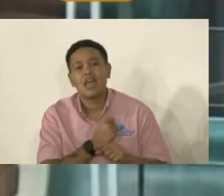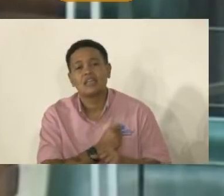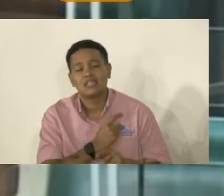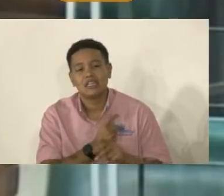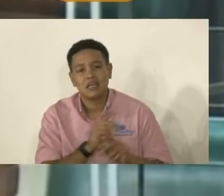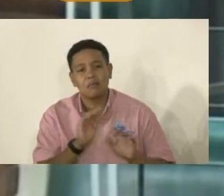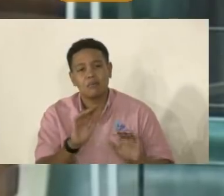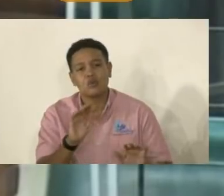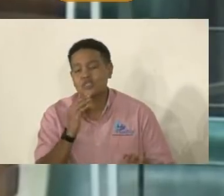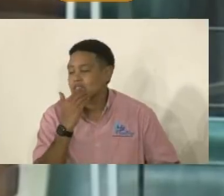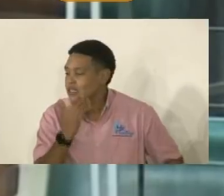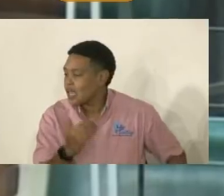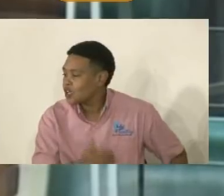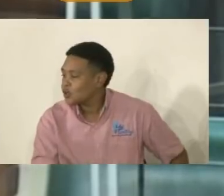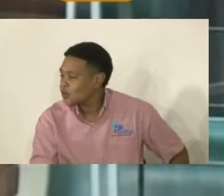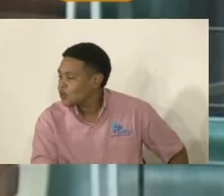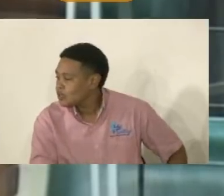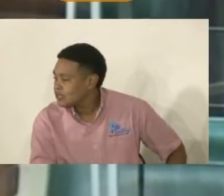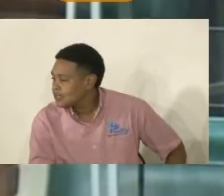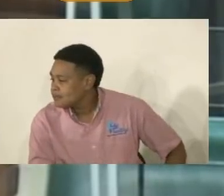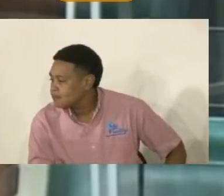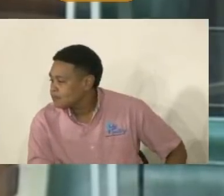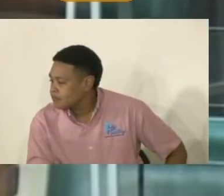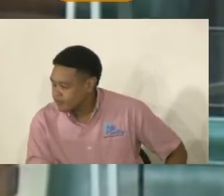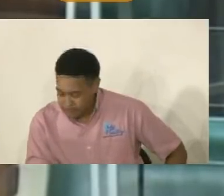pushing. Thank you so much, if it pleases you.